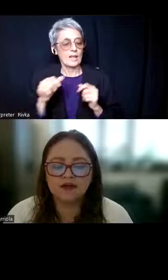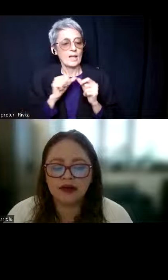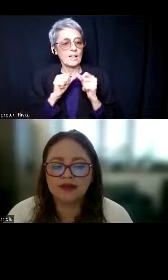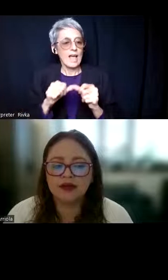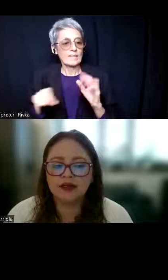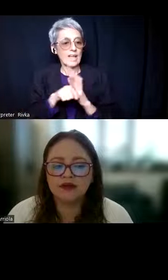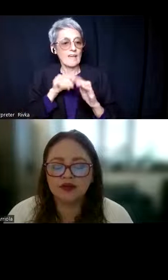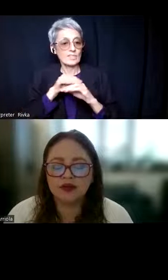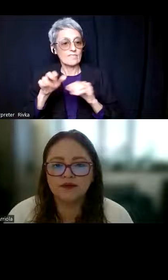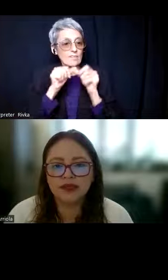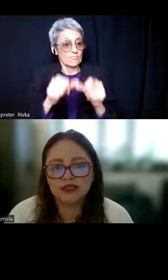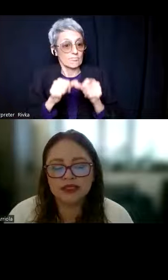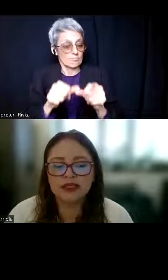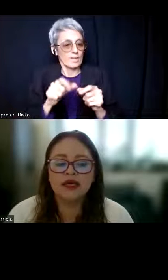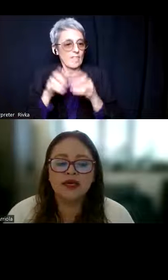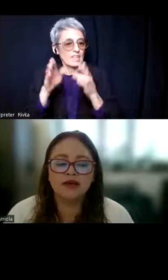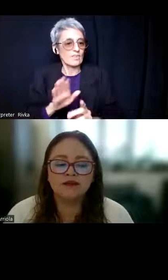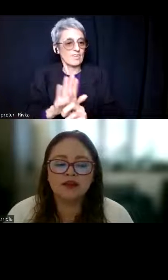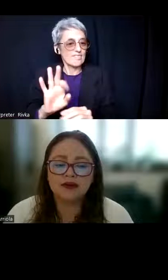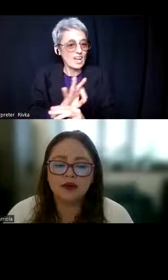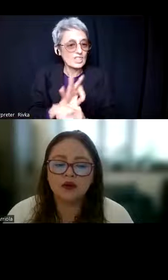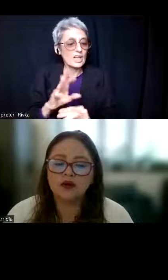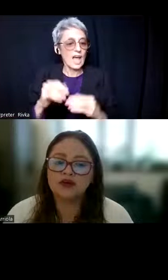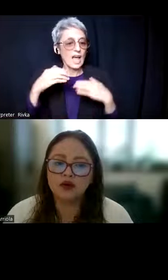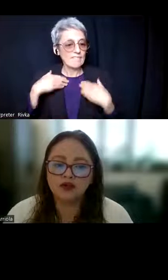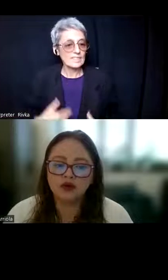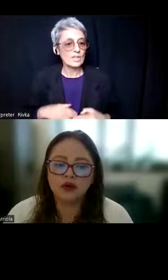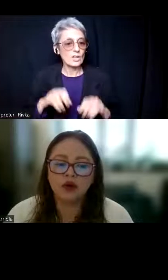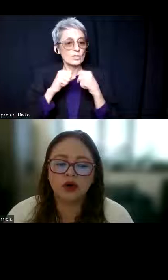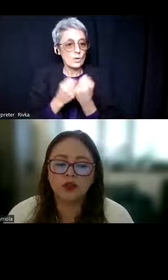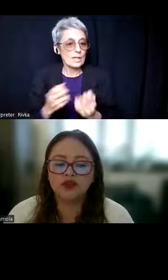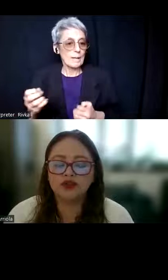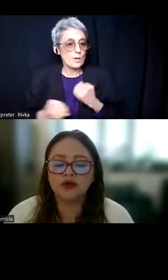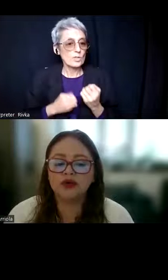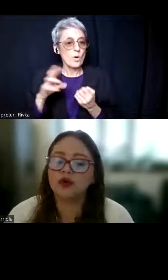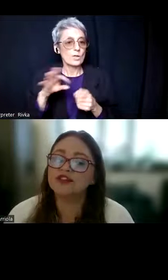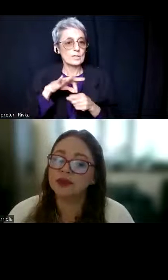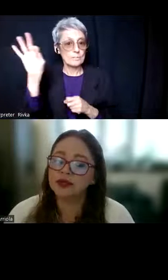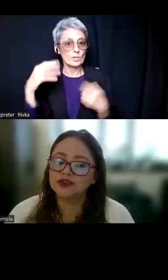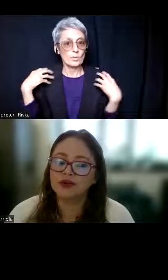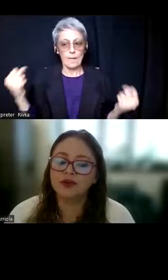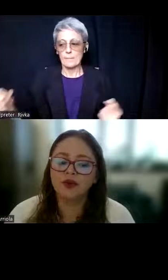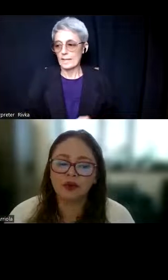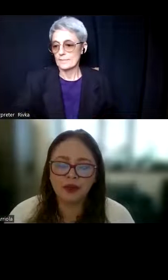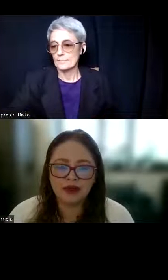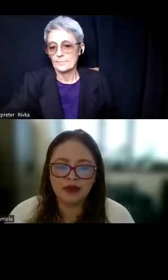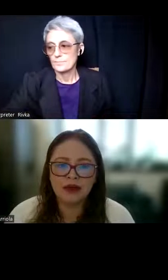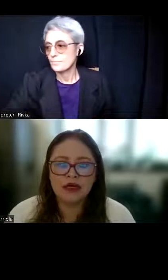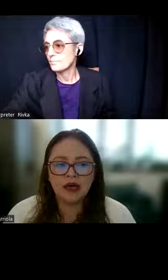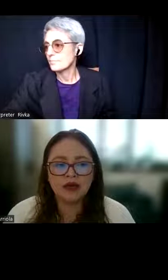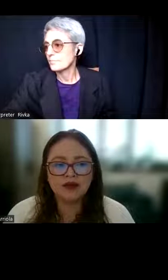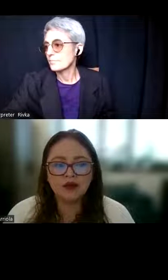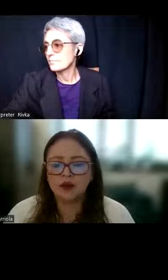adverse effects on the individual's functioning and physical, social, or emotional, or spiritual